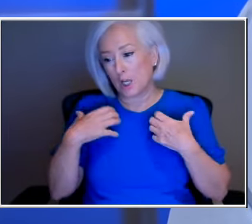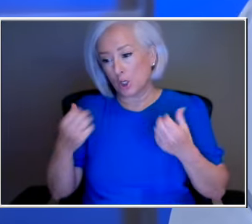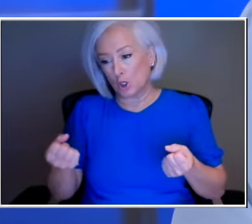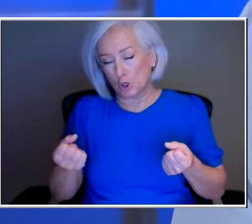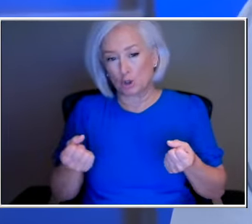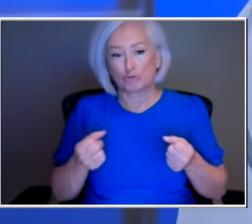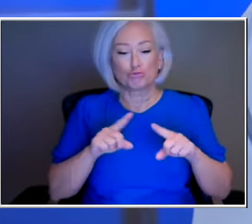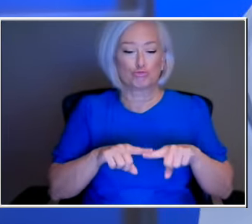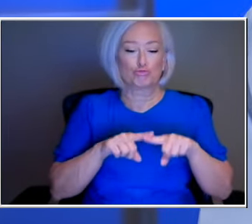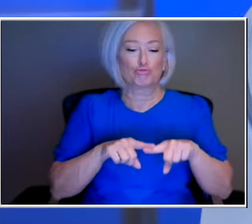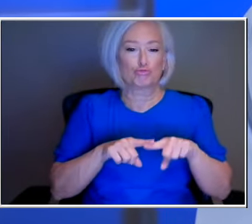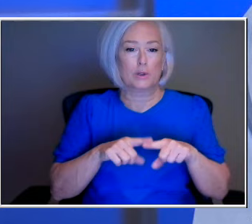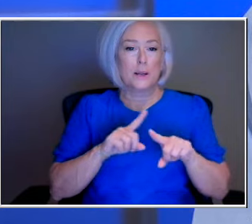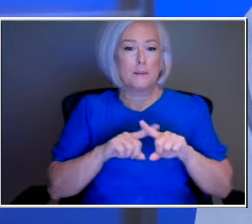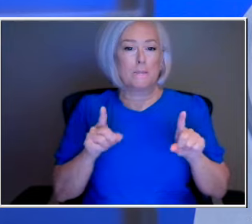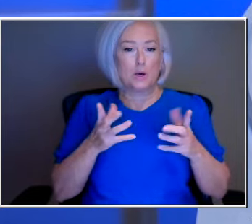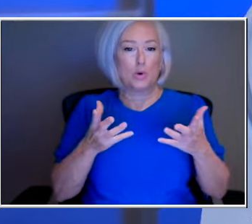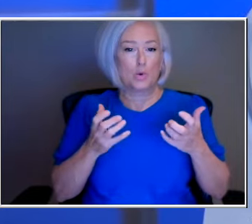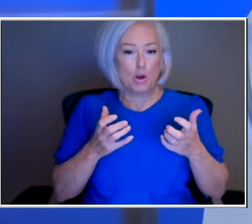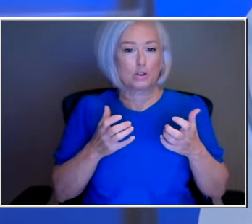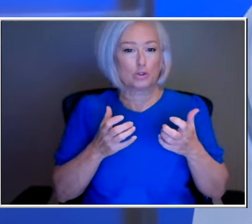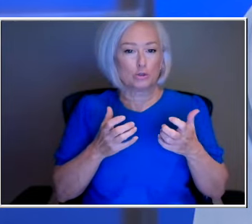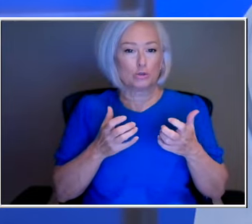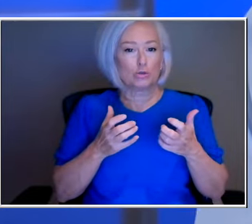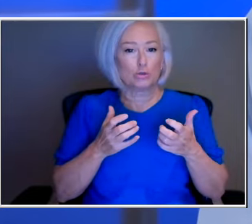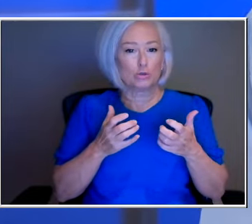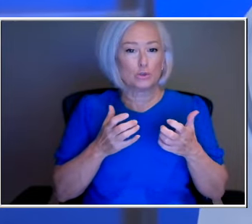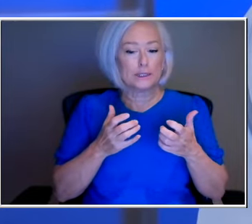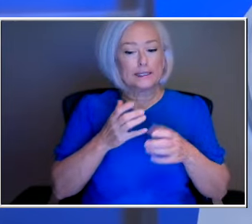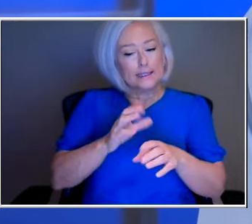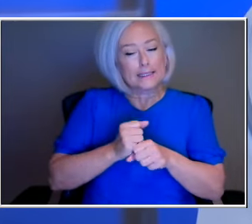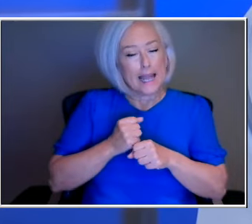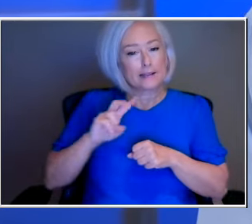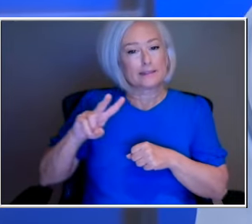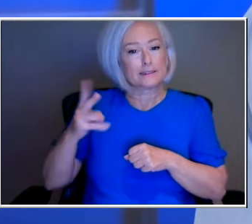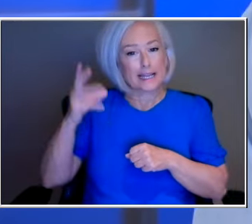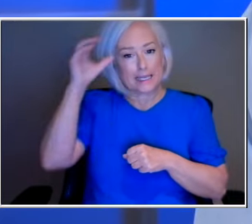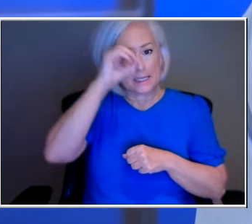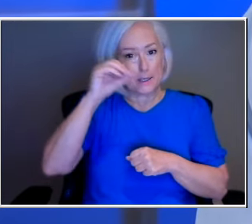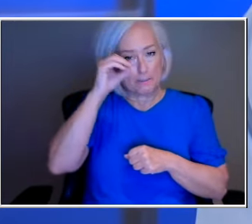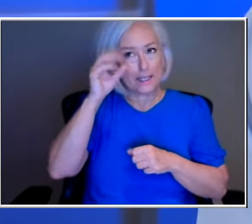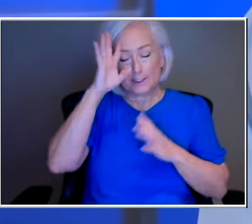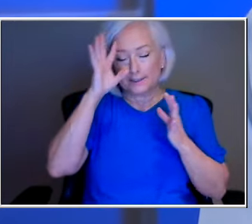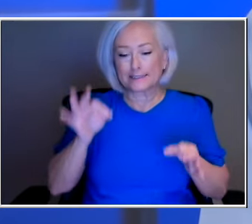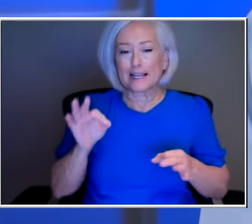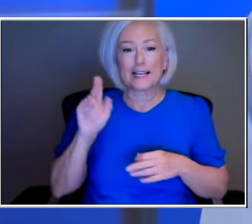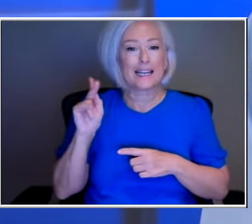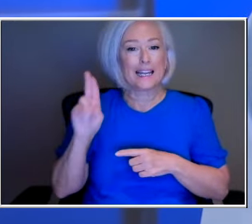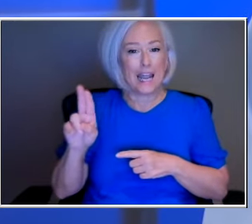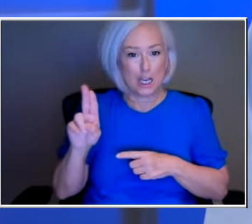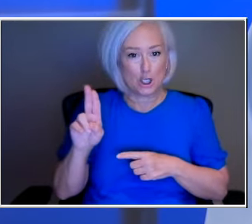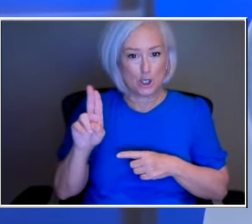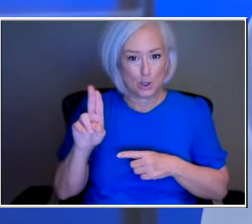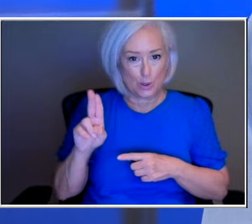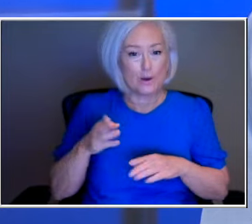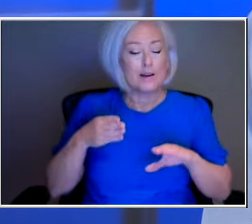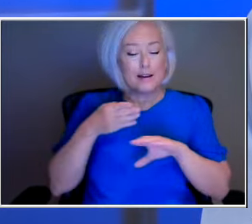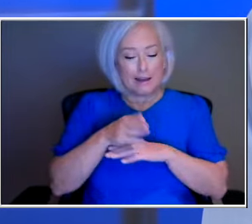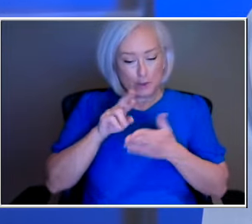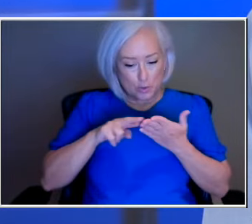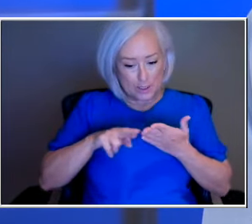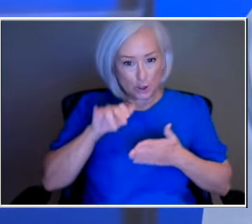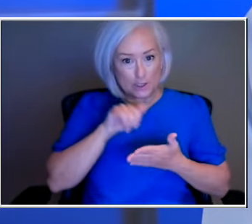We wanted to go with, get a second opinion, and chose KU in consultation with some research, also